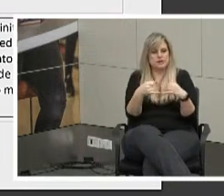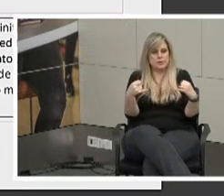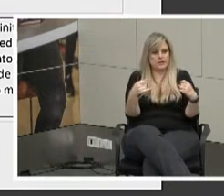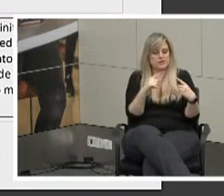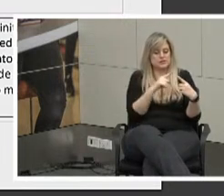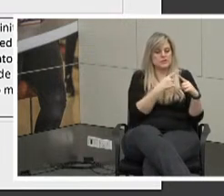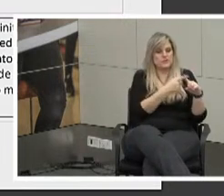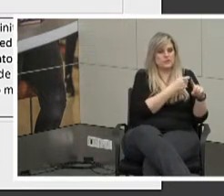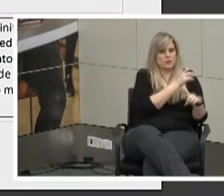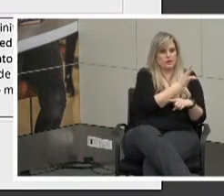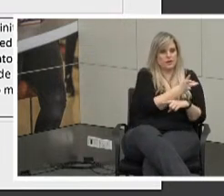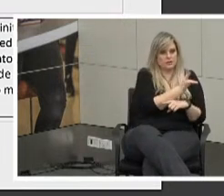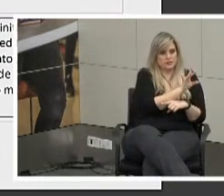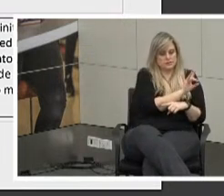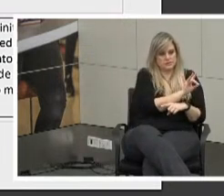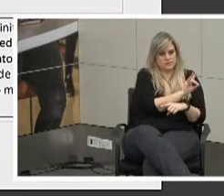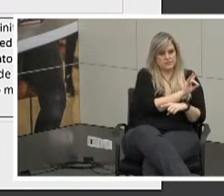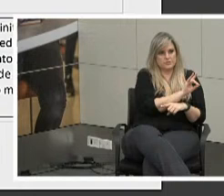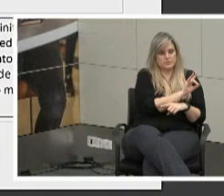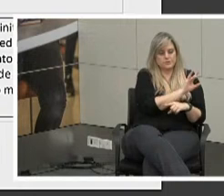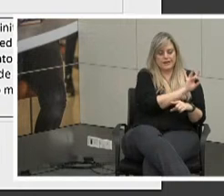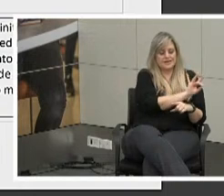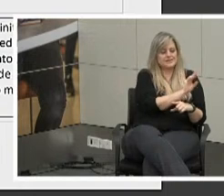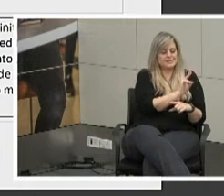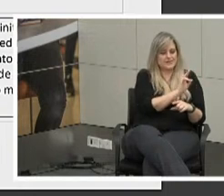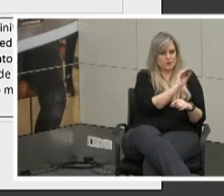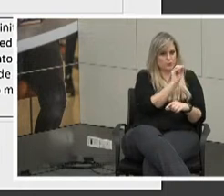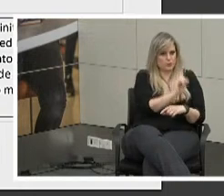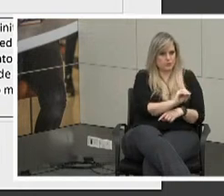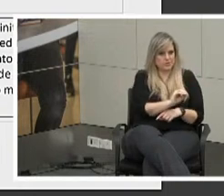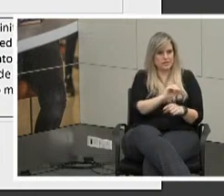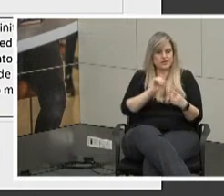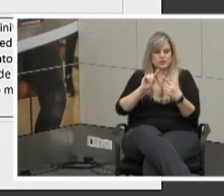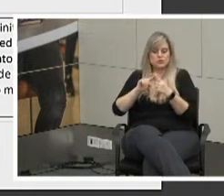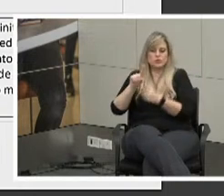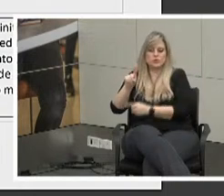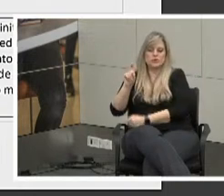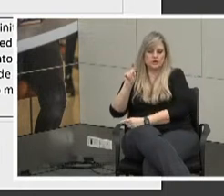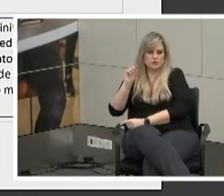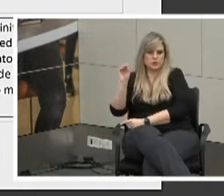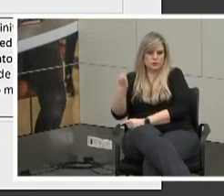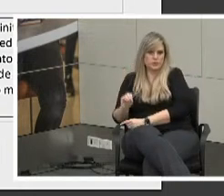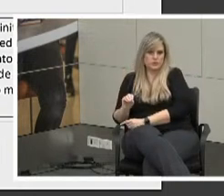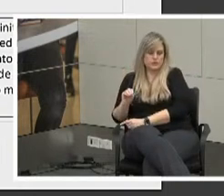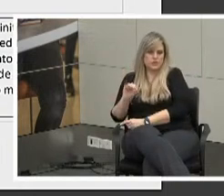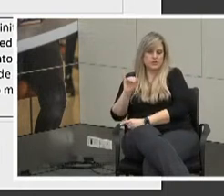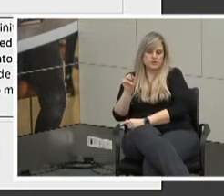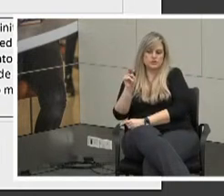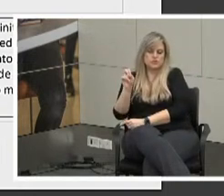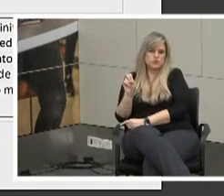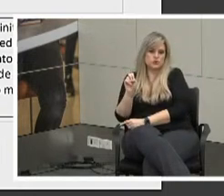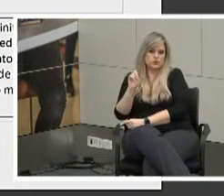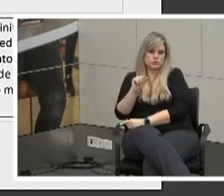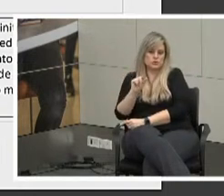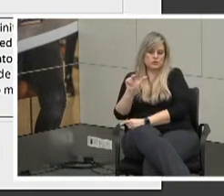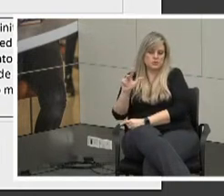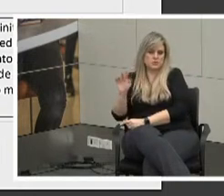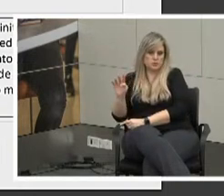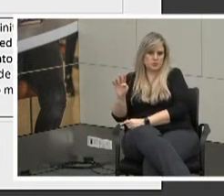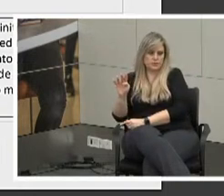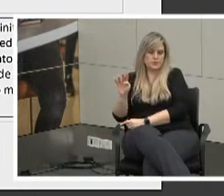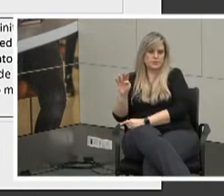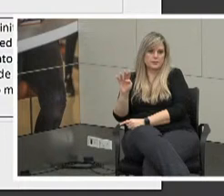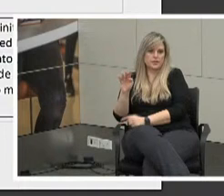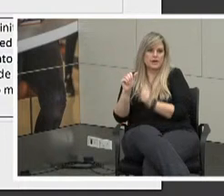87% in June 2023 to 100% in June 2024 and maintain that